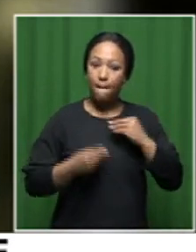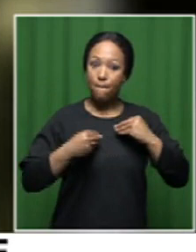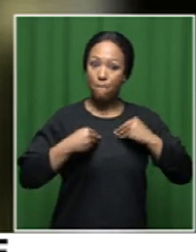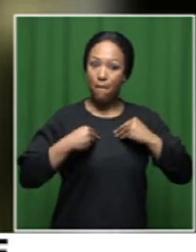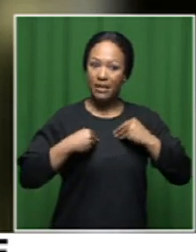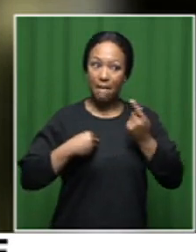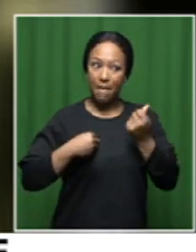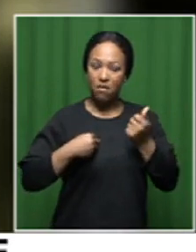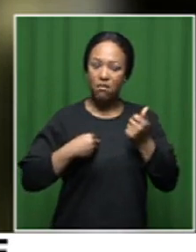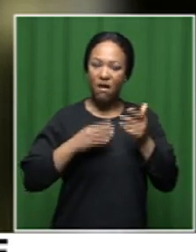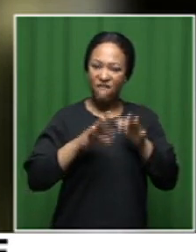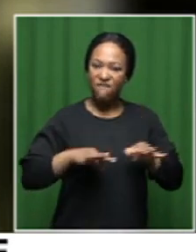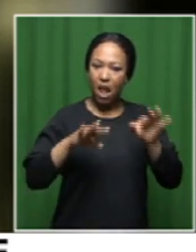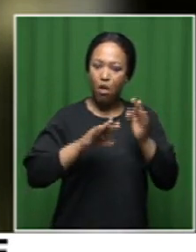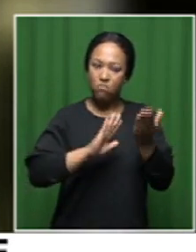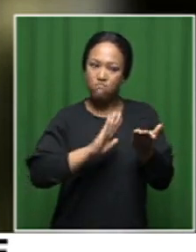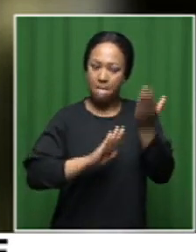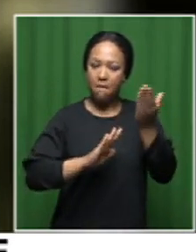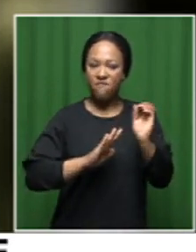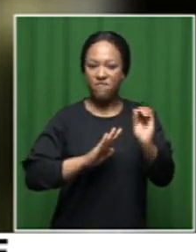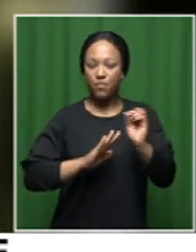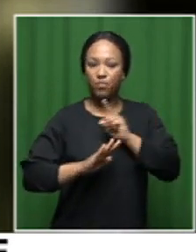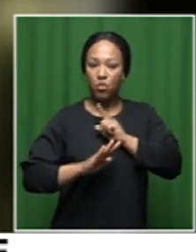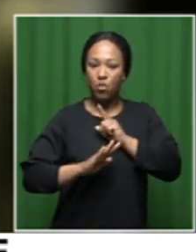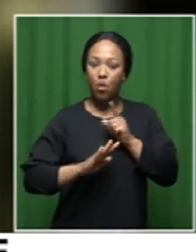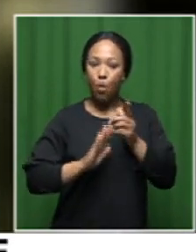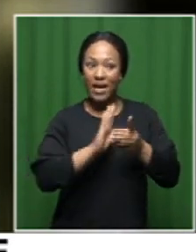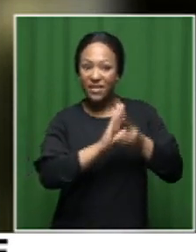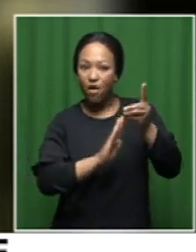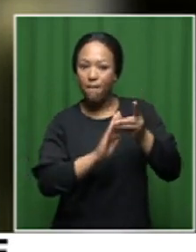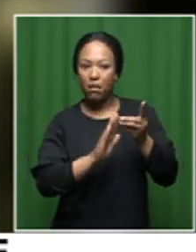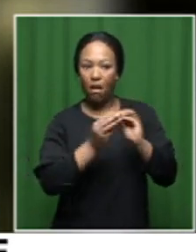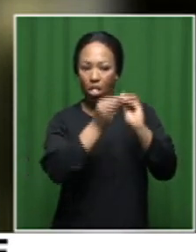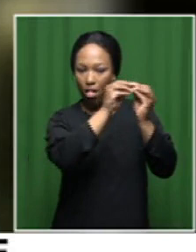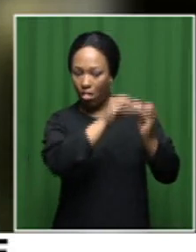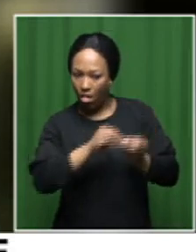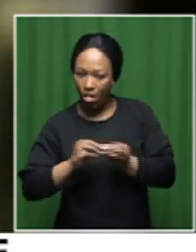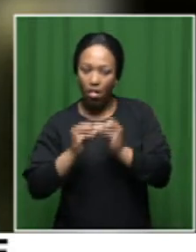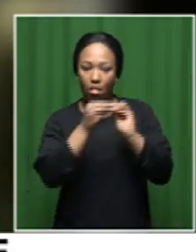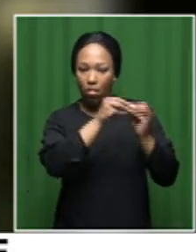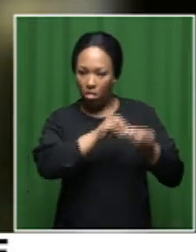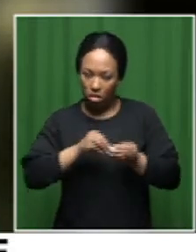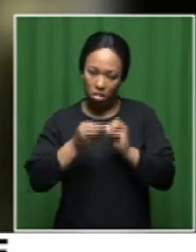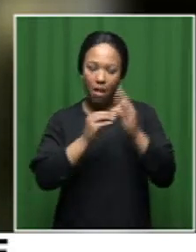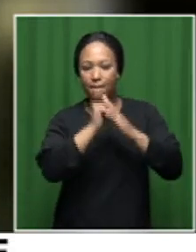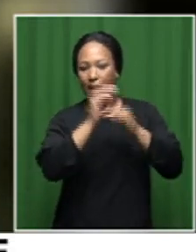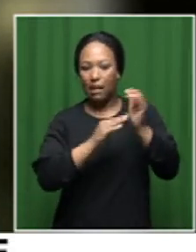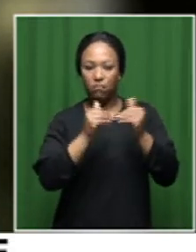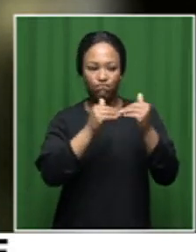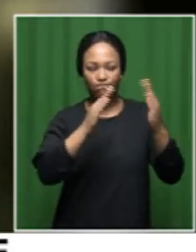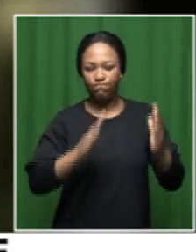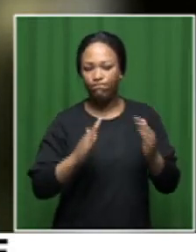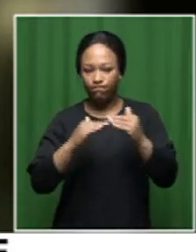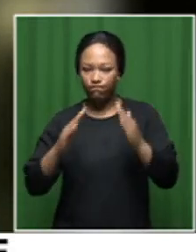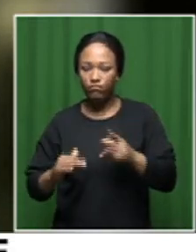and property transactions because of massive amounts of development and, again, also immigration. And particularly there because the